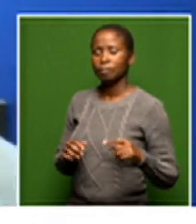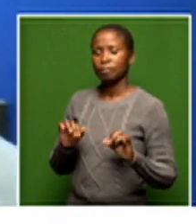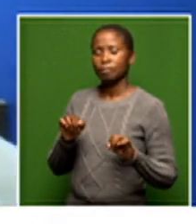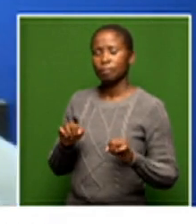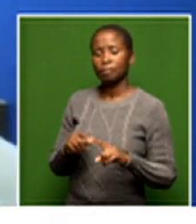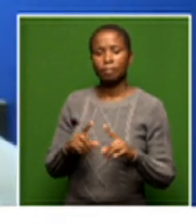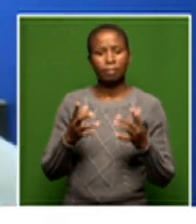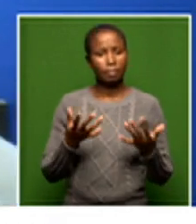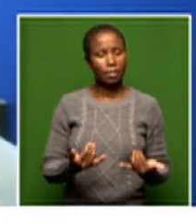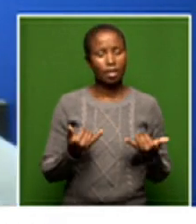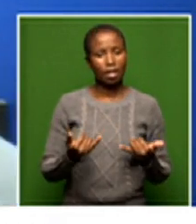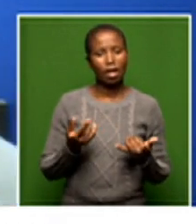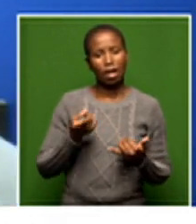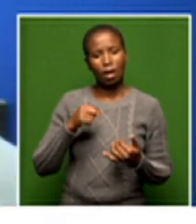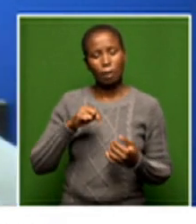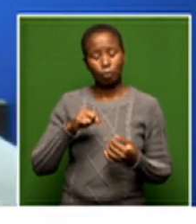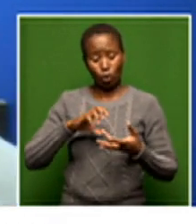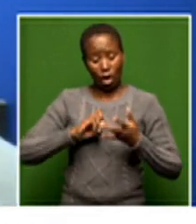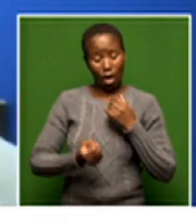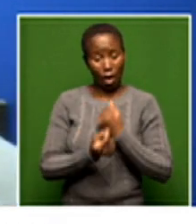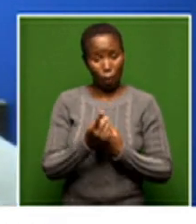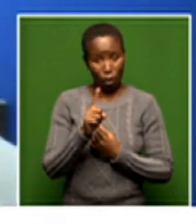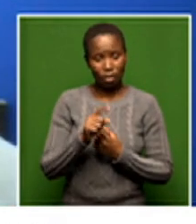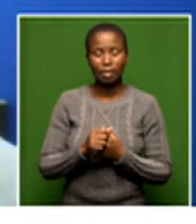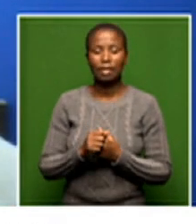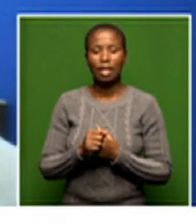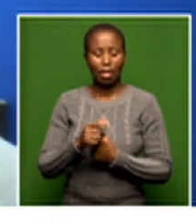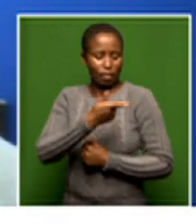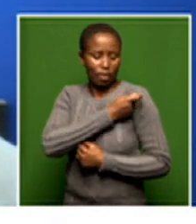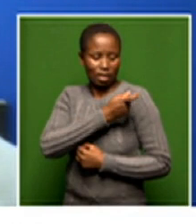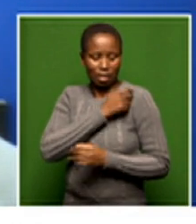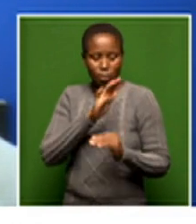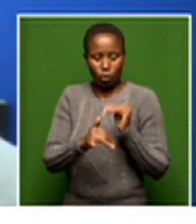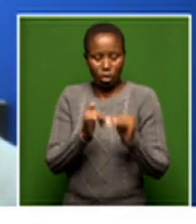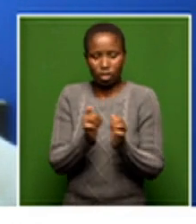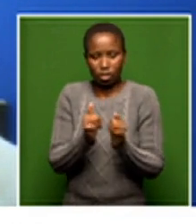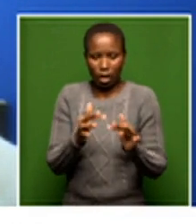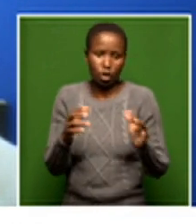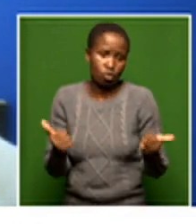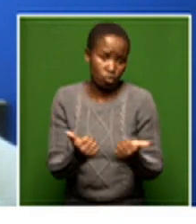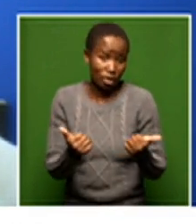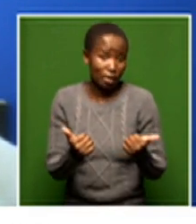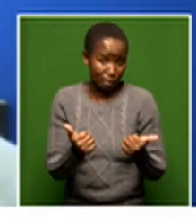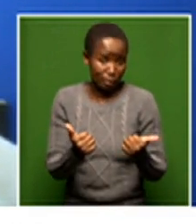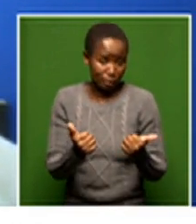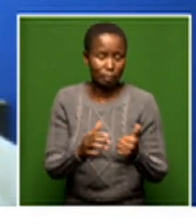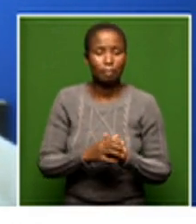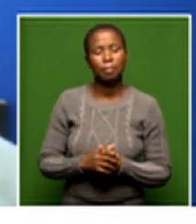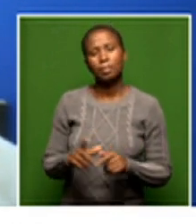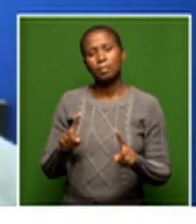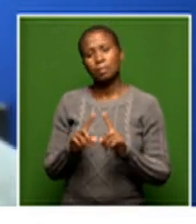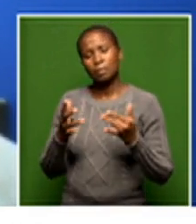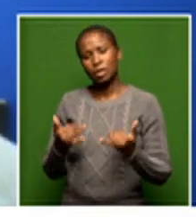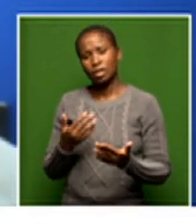And we are at that point now where the vaccination processes have taken center stage. Let's take a look at